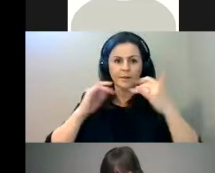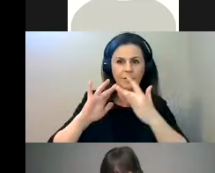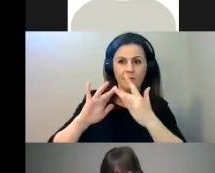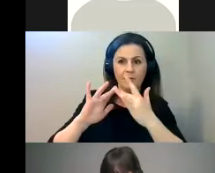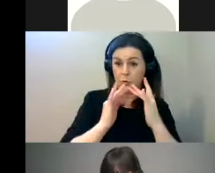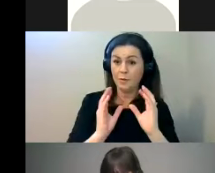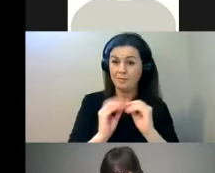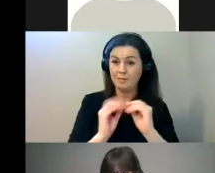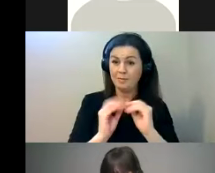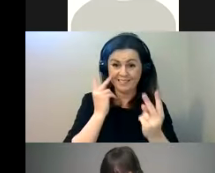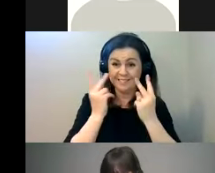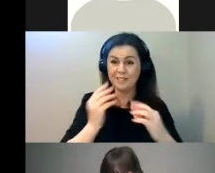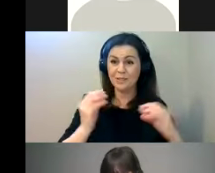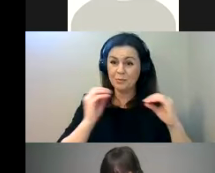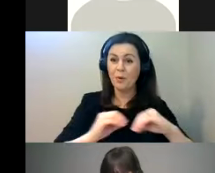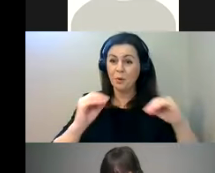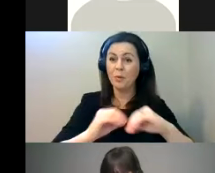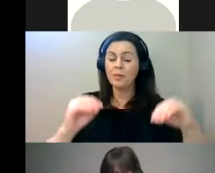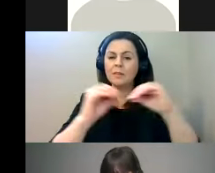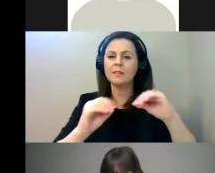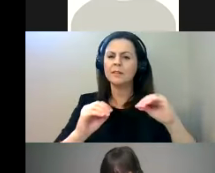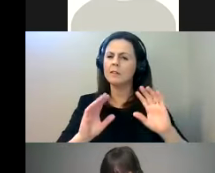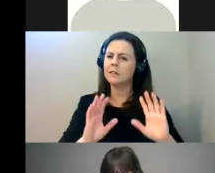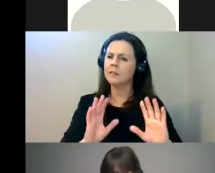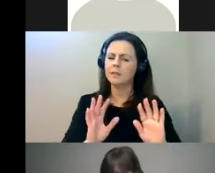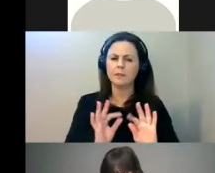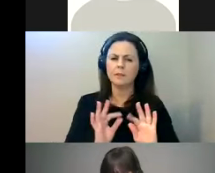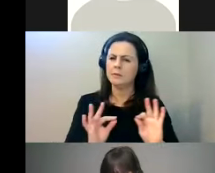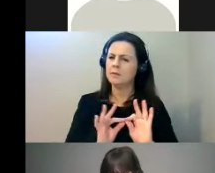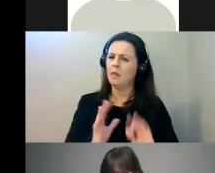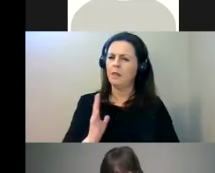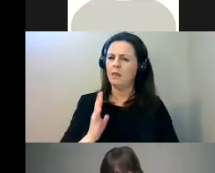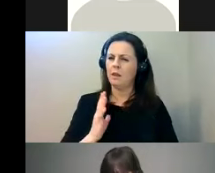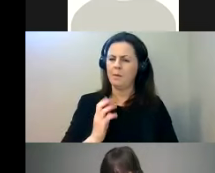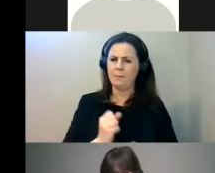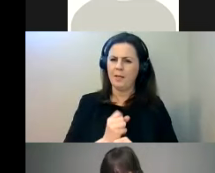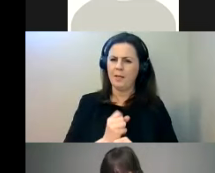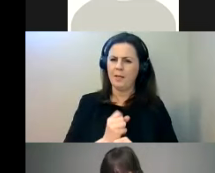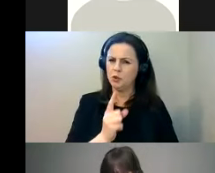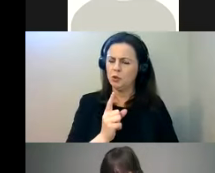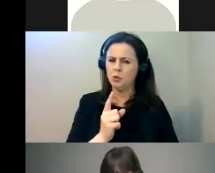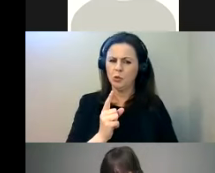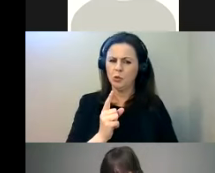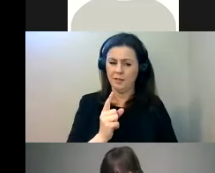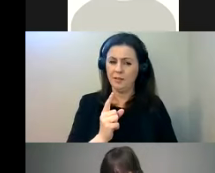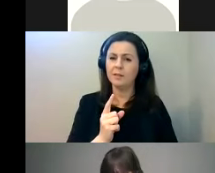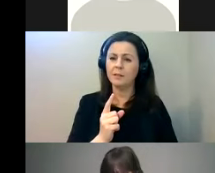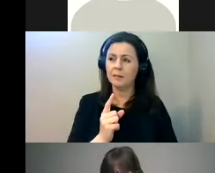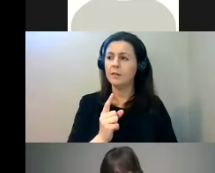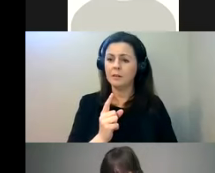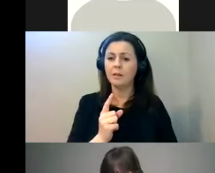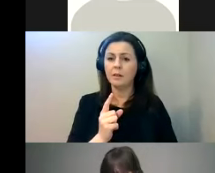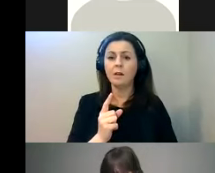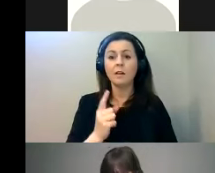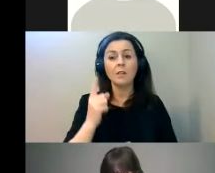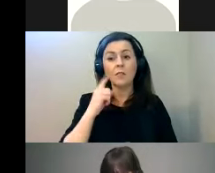meetings and such, you want to make sure that one of these factors that come into play a lot in the predation of